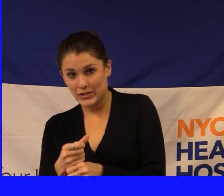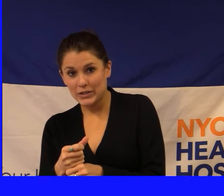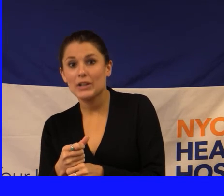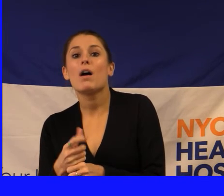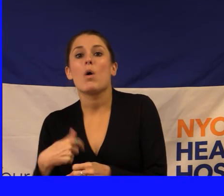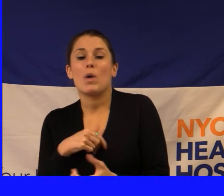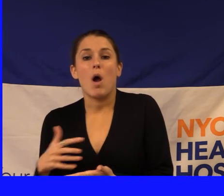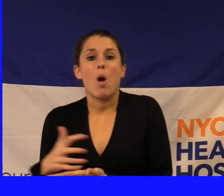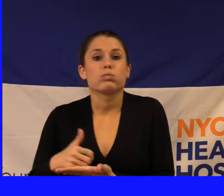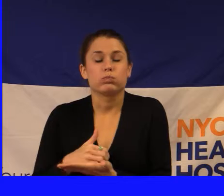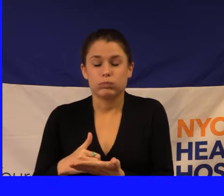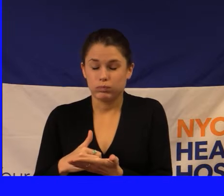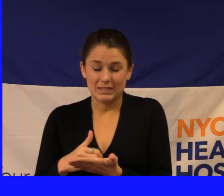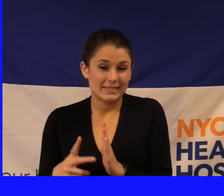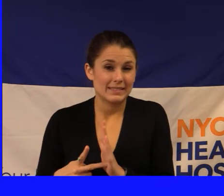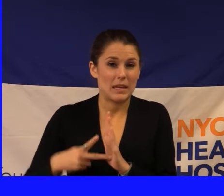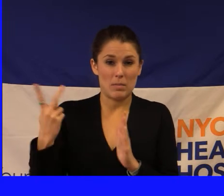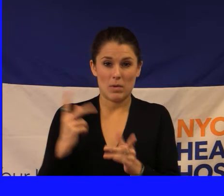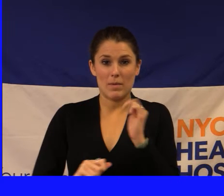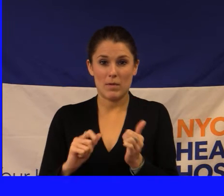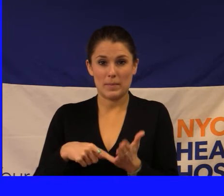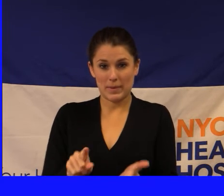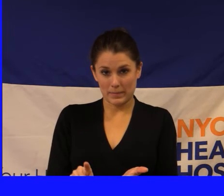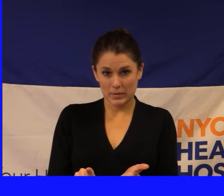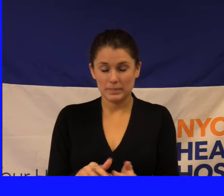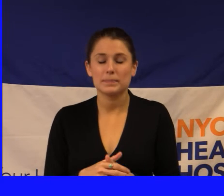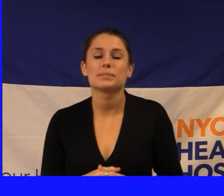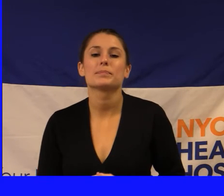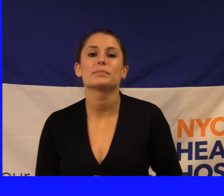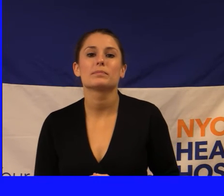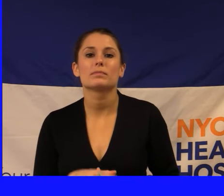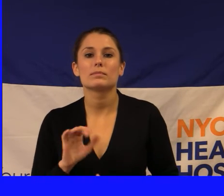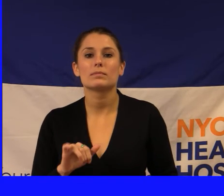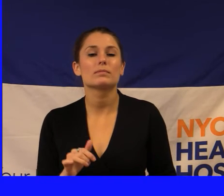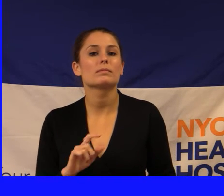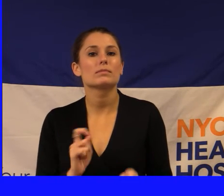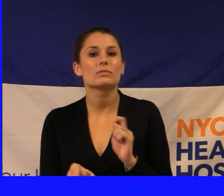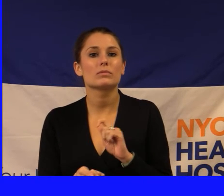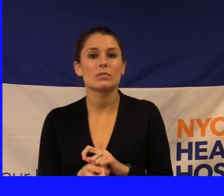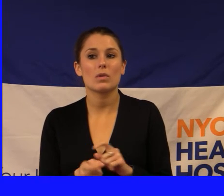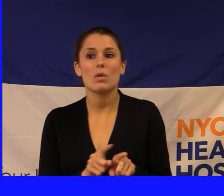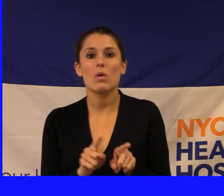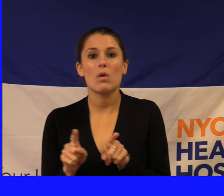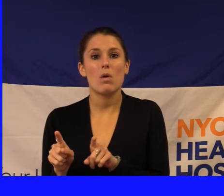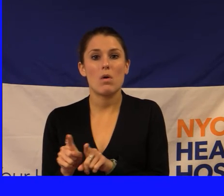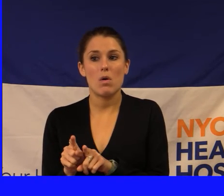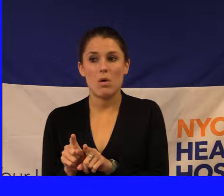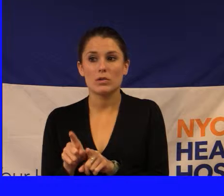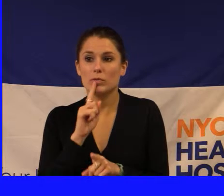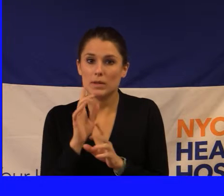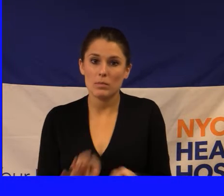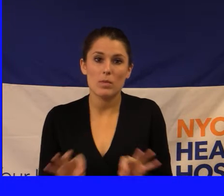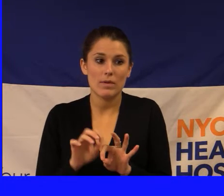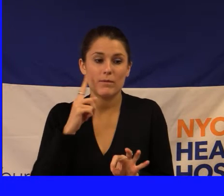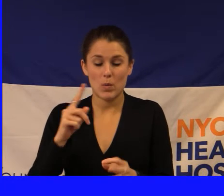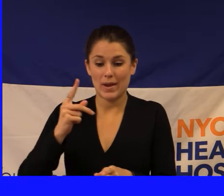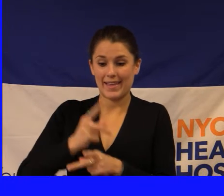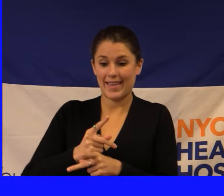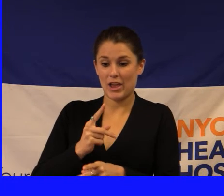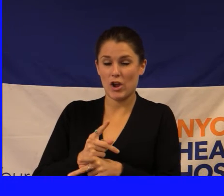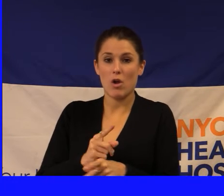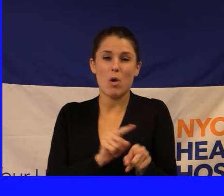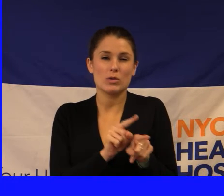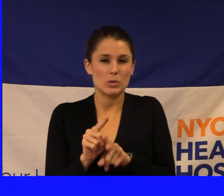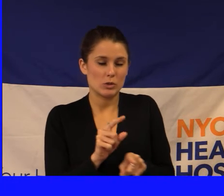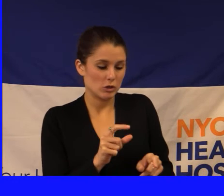first. The change also comes with an important one, I think, from a care delivery and a strategy perspective, beyond